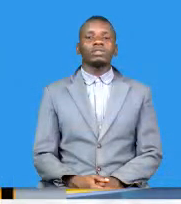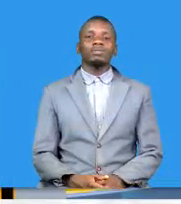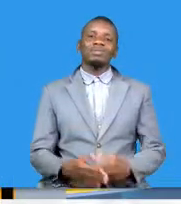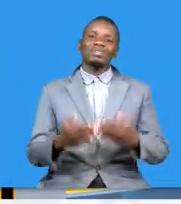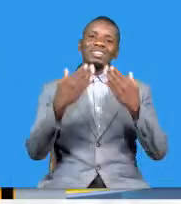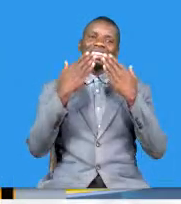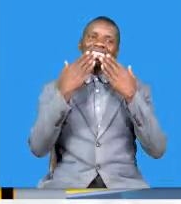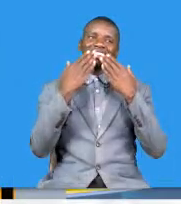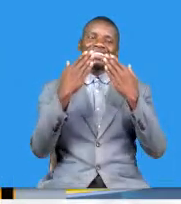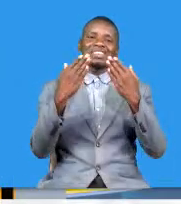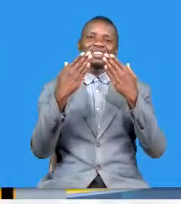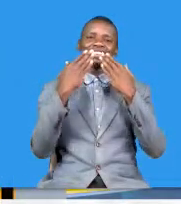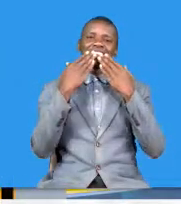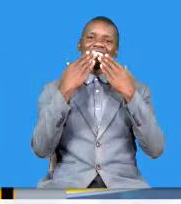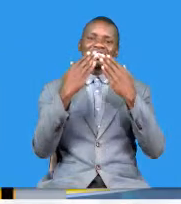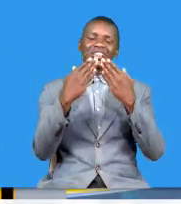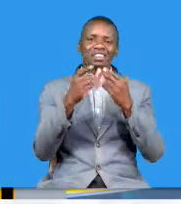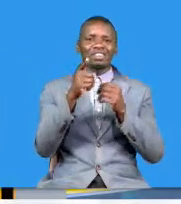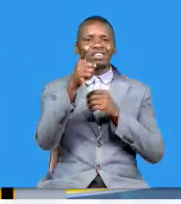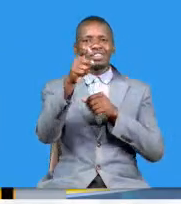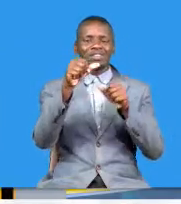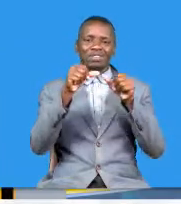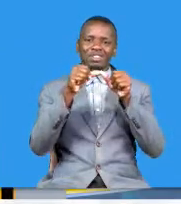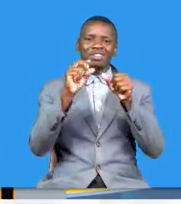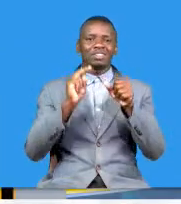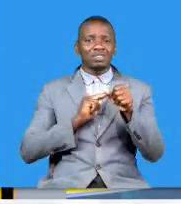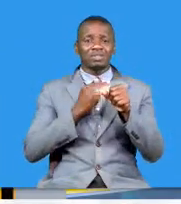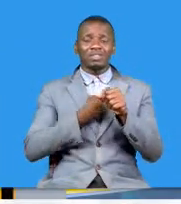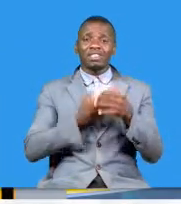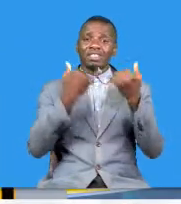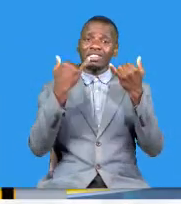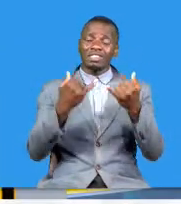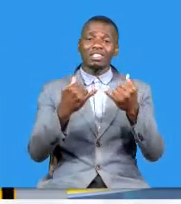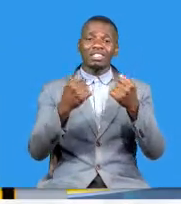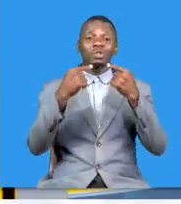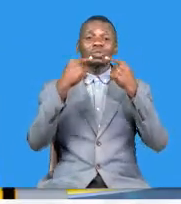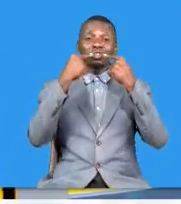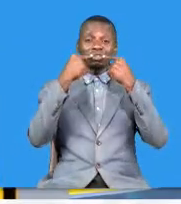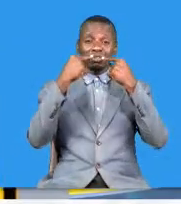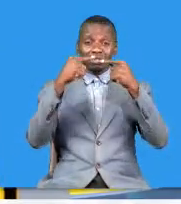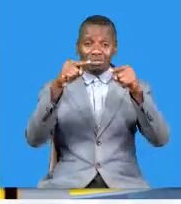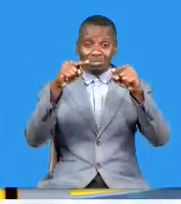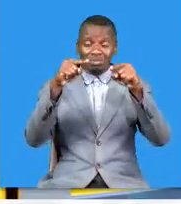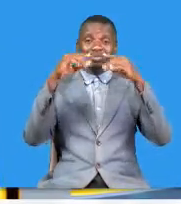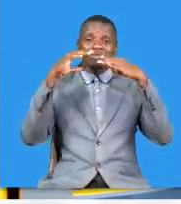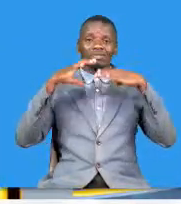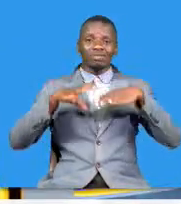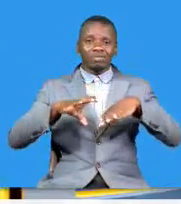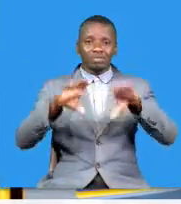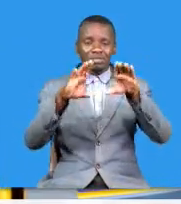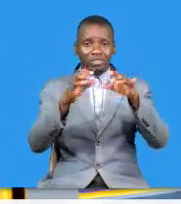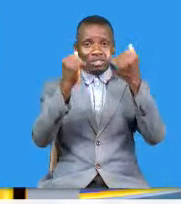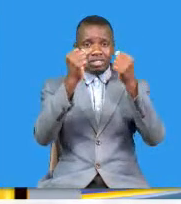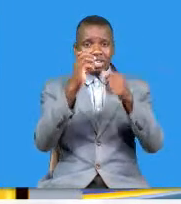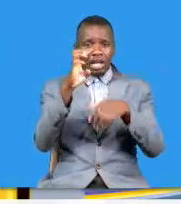Thank you so much for still staying with us. And now for the rest of the news. The European Union and